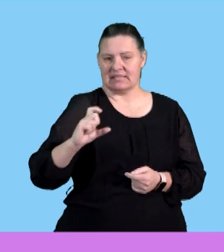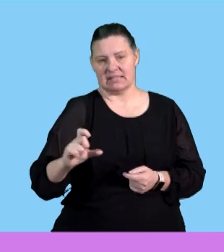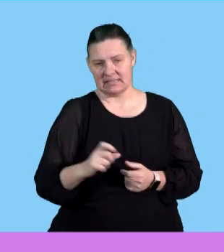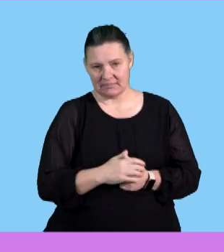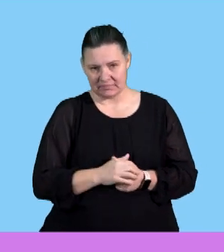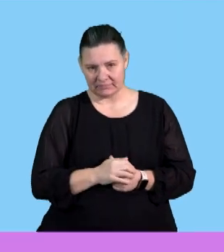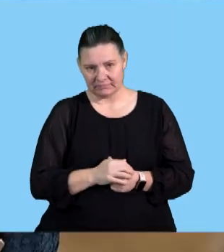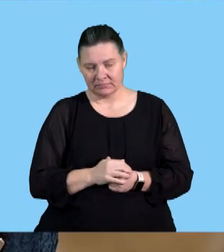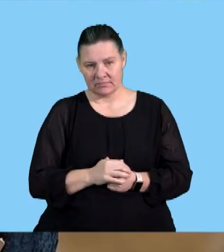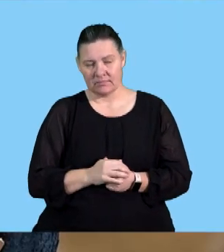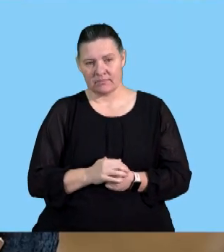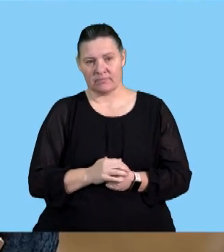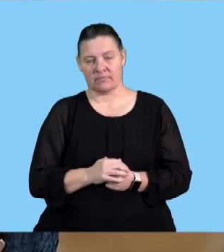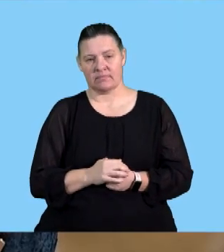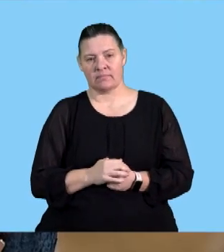22,827.50.